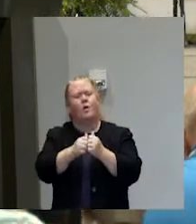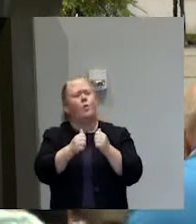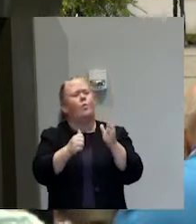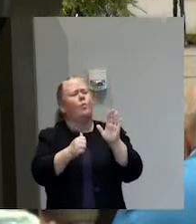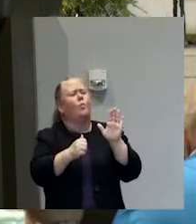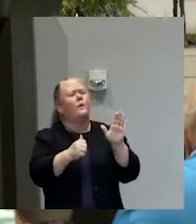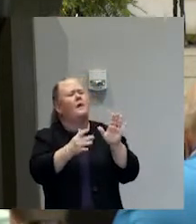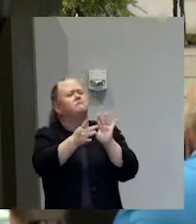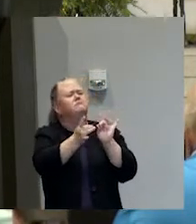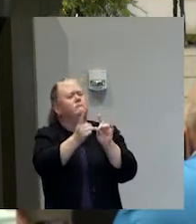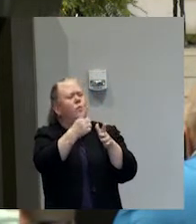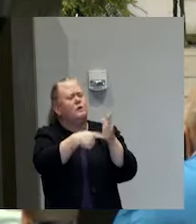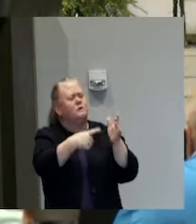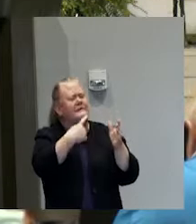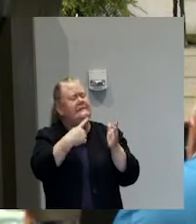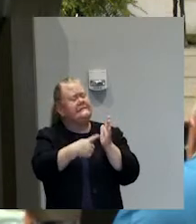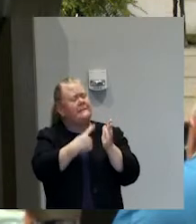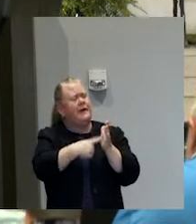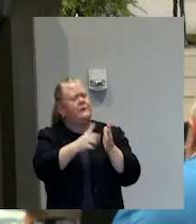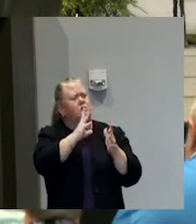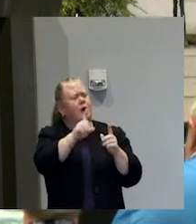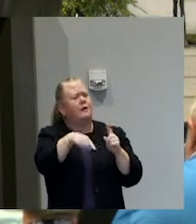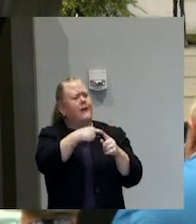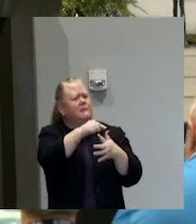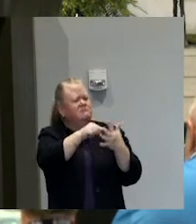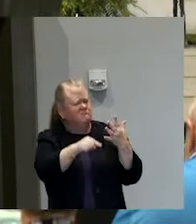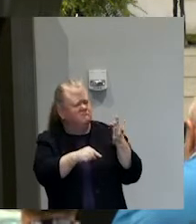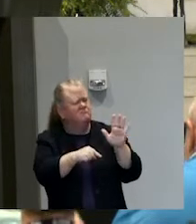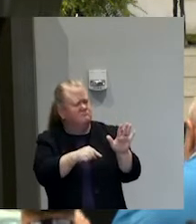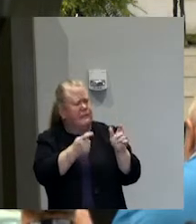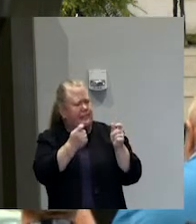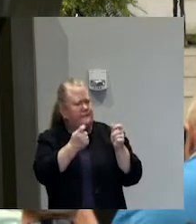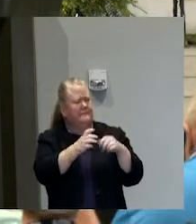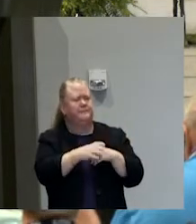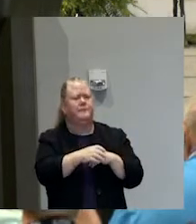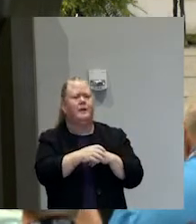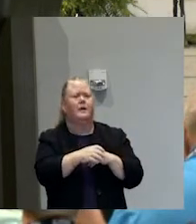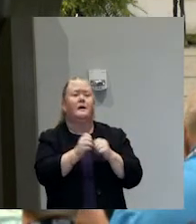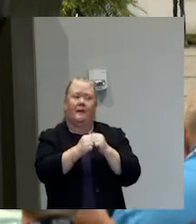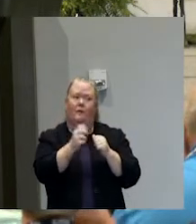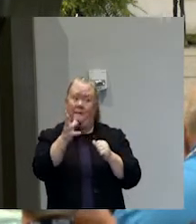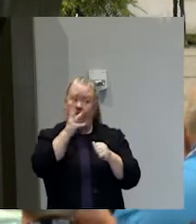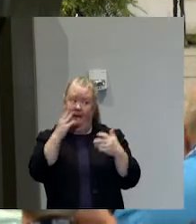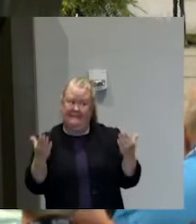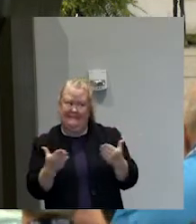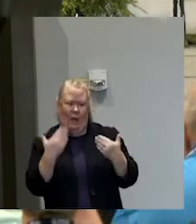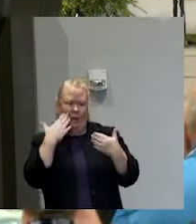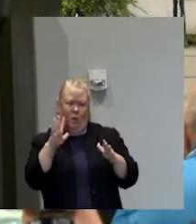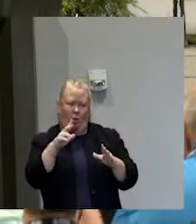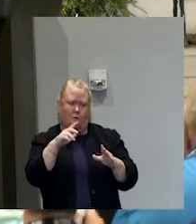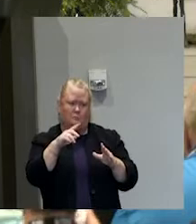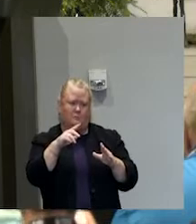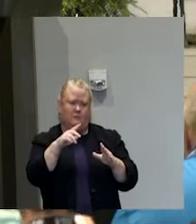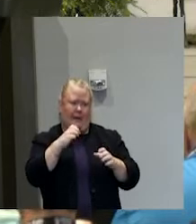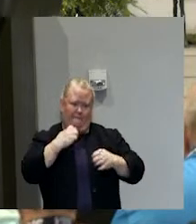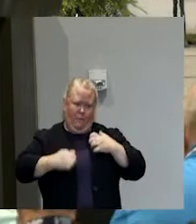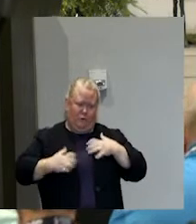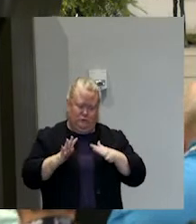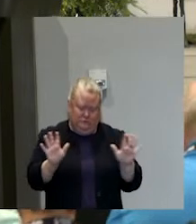bit, and also sometimes when I talk about this stuff, especially when Mom is here, I don't want to get too emotional about